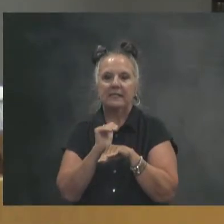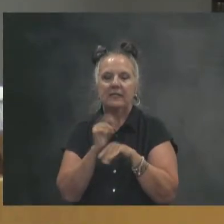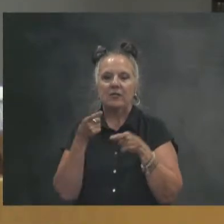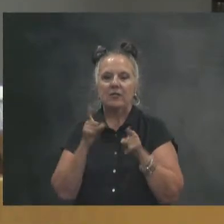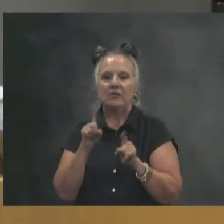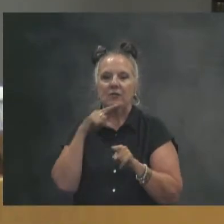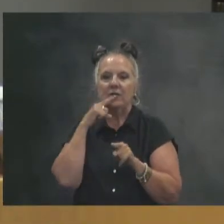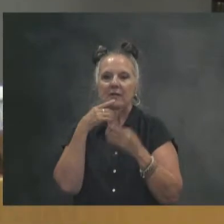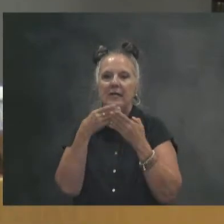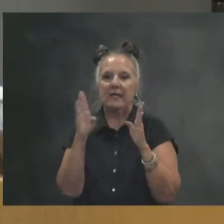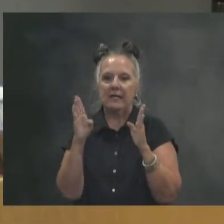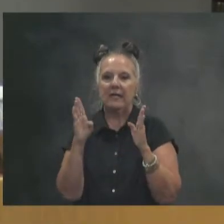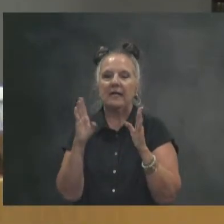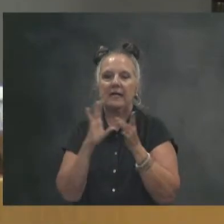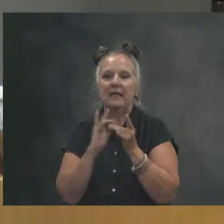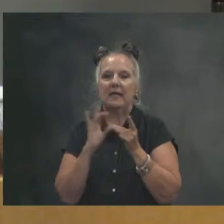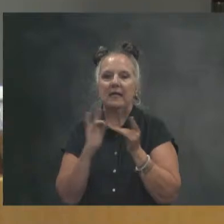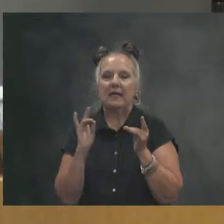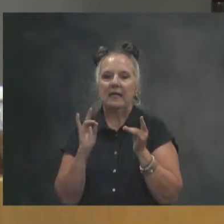comment,